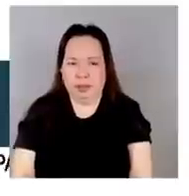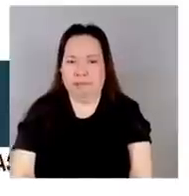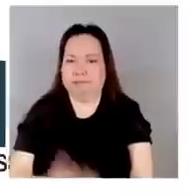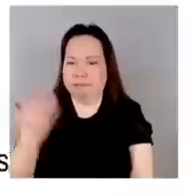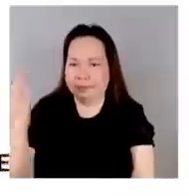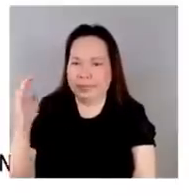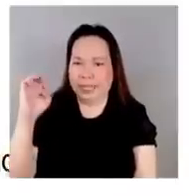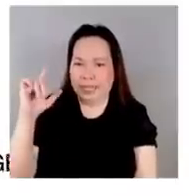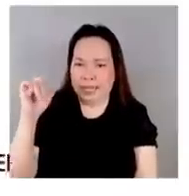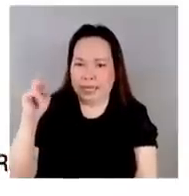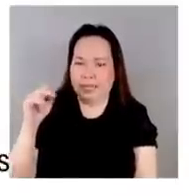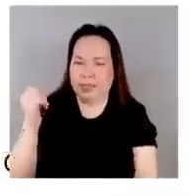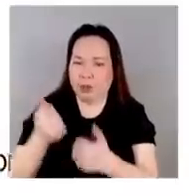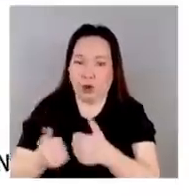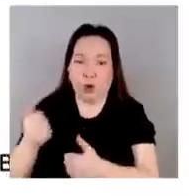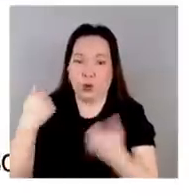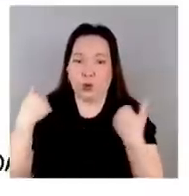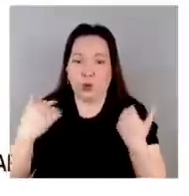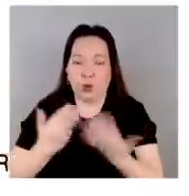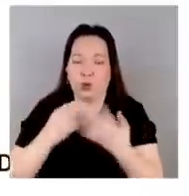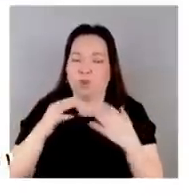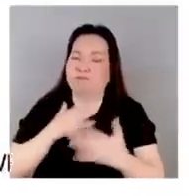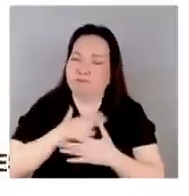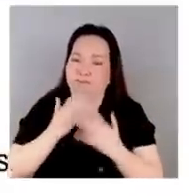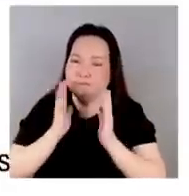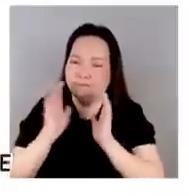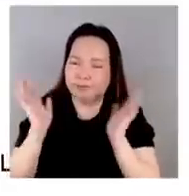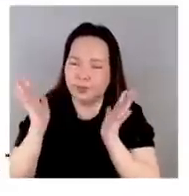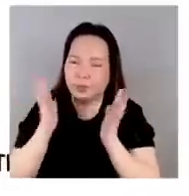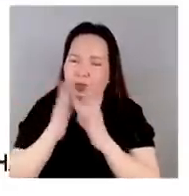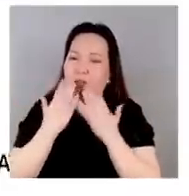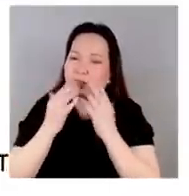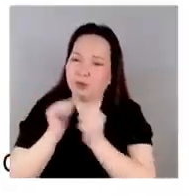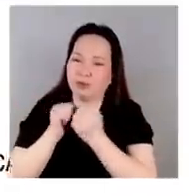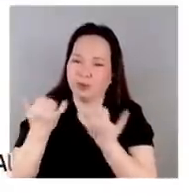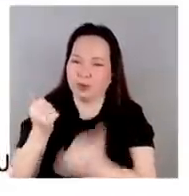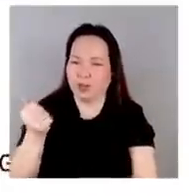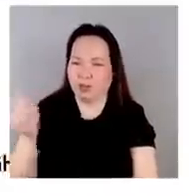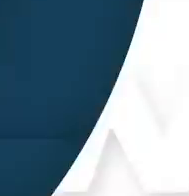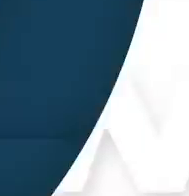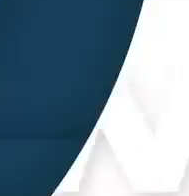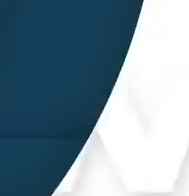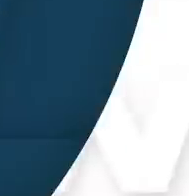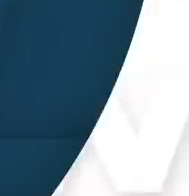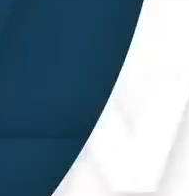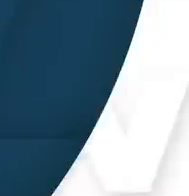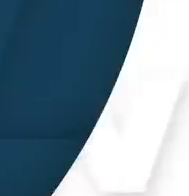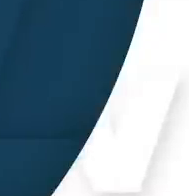Watch. A pleasure talking to you, Elaine. Thanks for joining us today. Good afternoon. Thanks for having me.